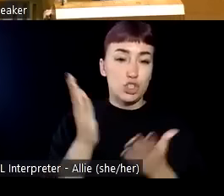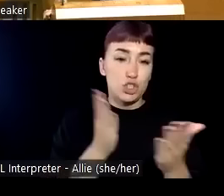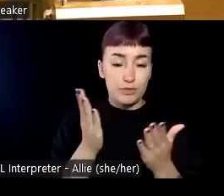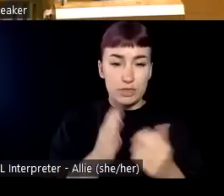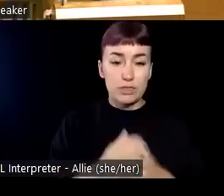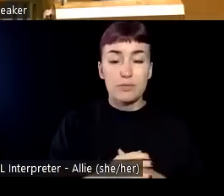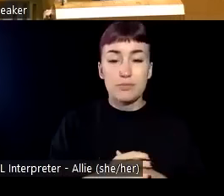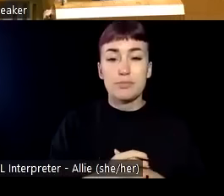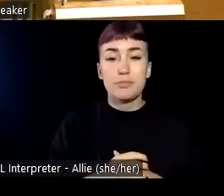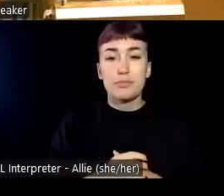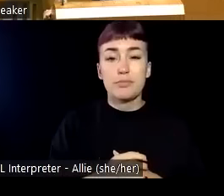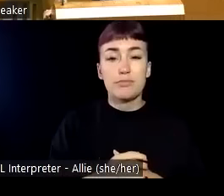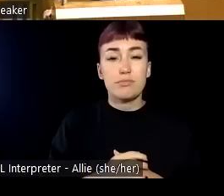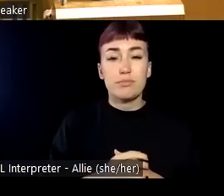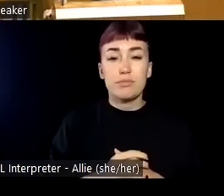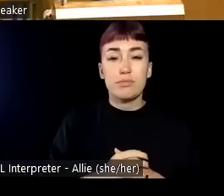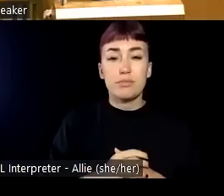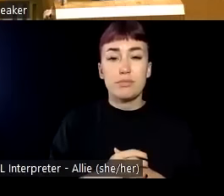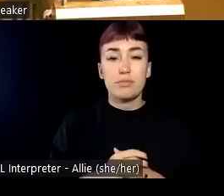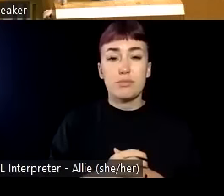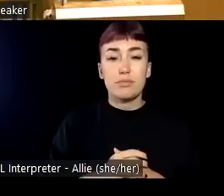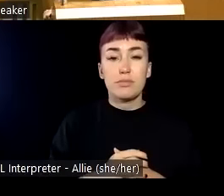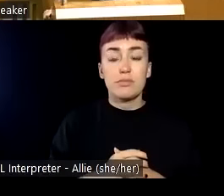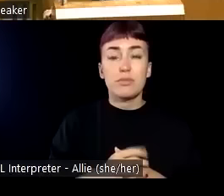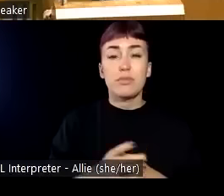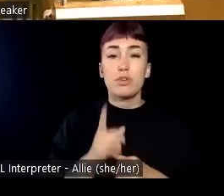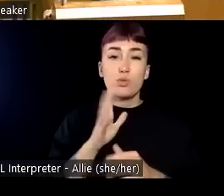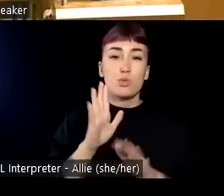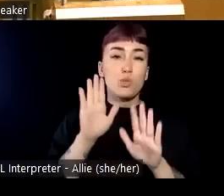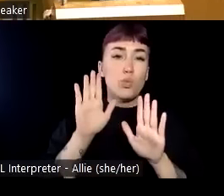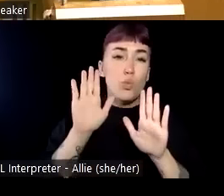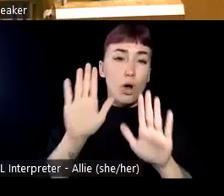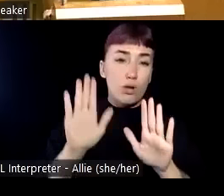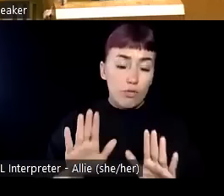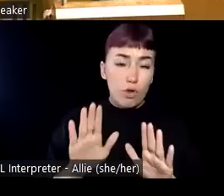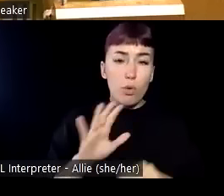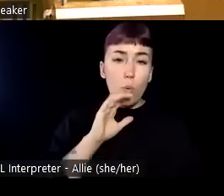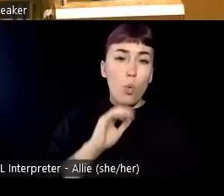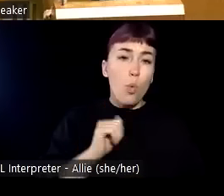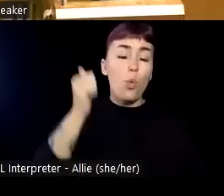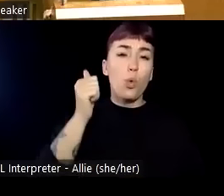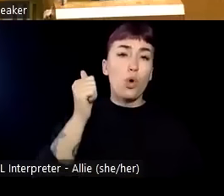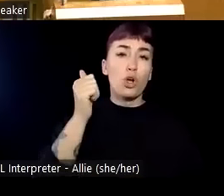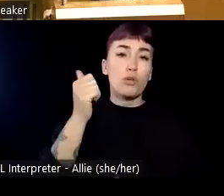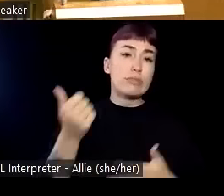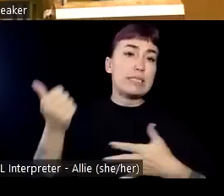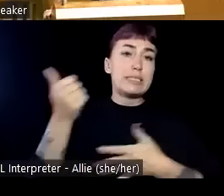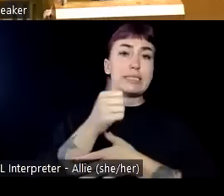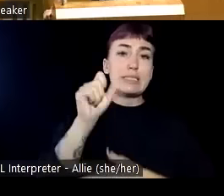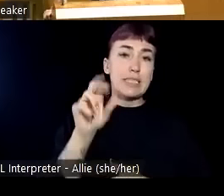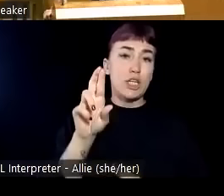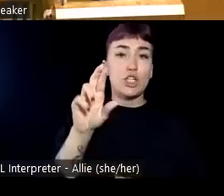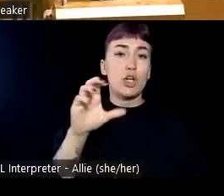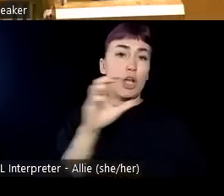was a absolutely wonderful older senior clinician.